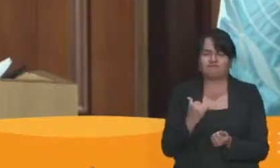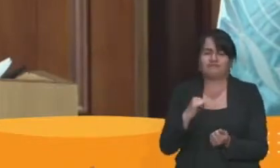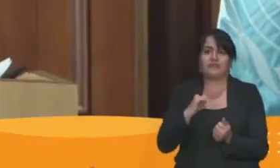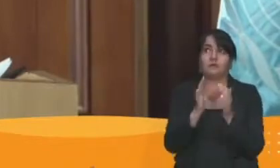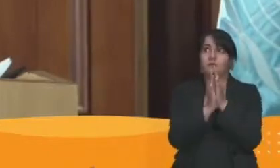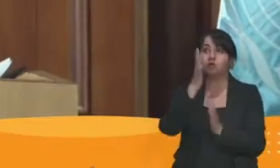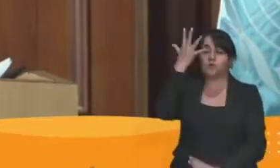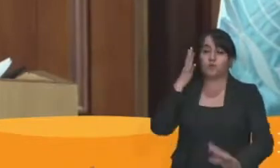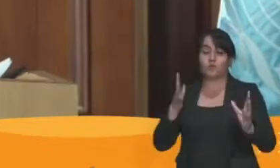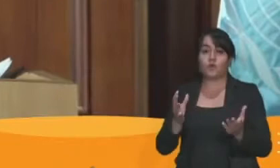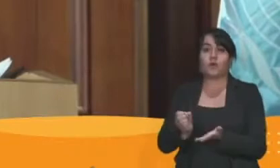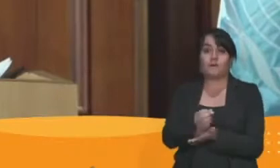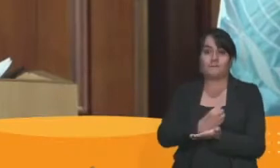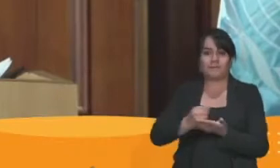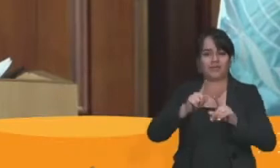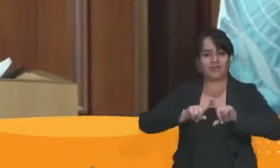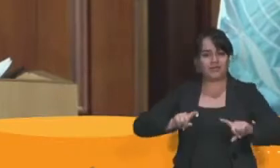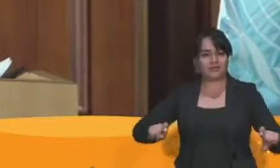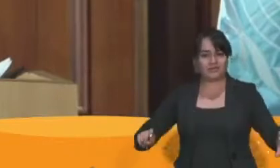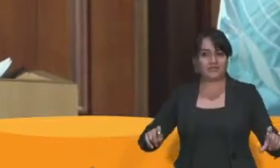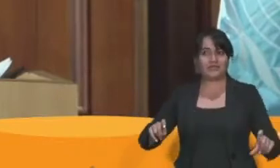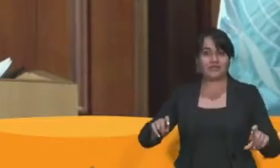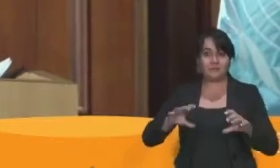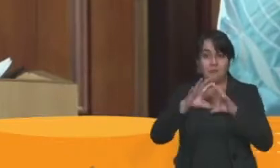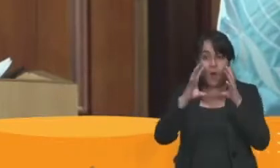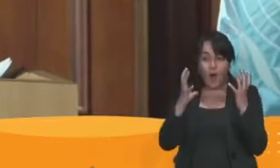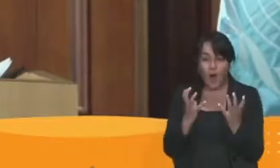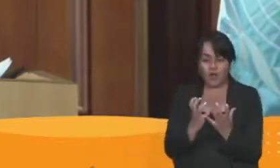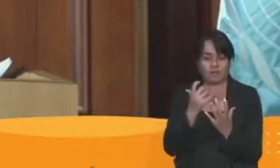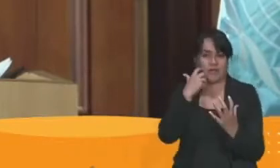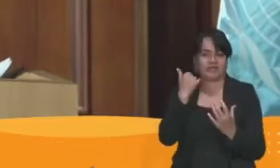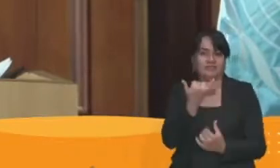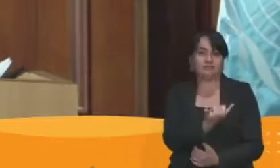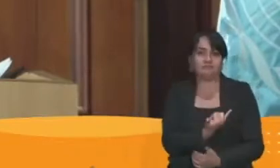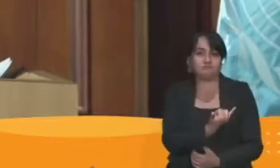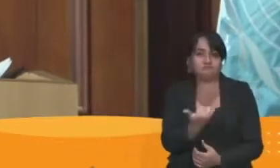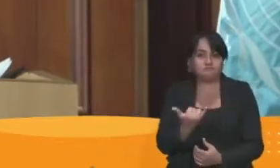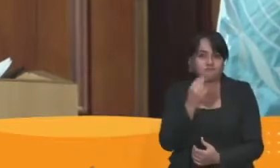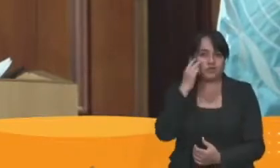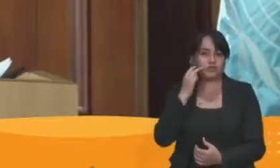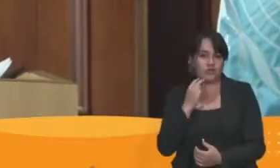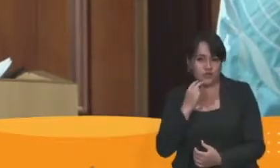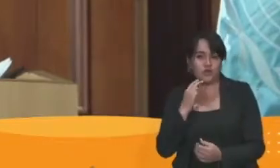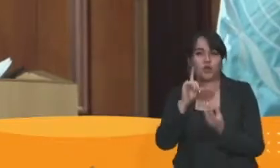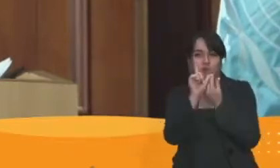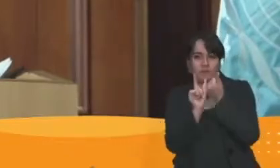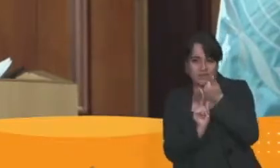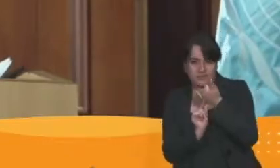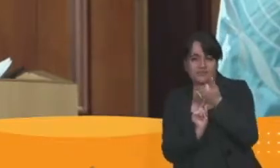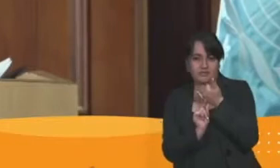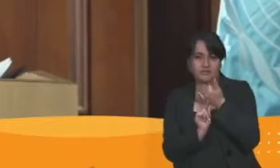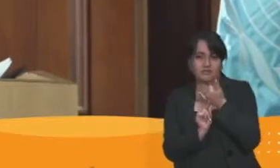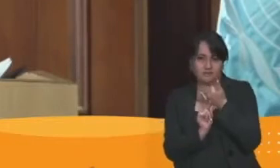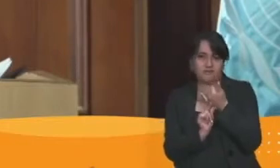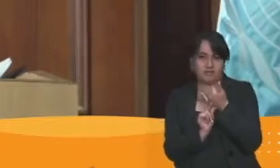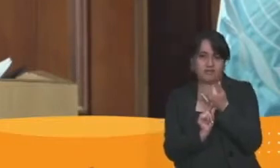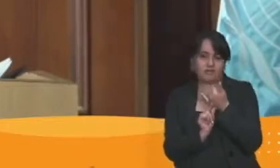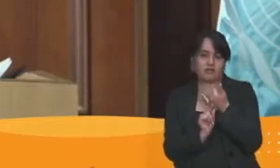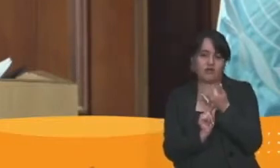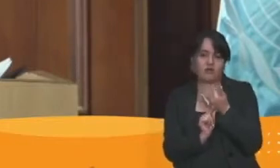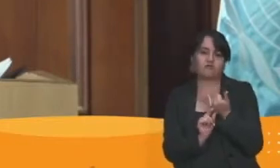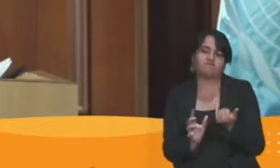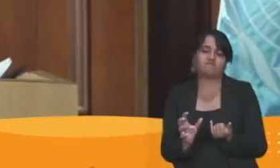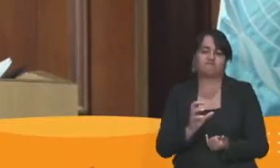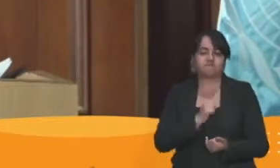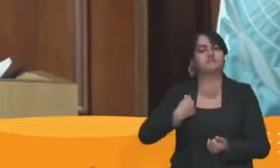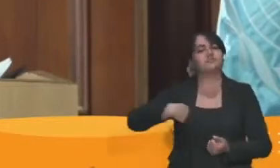most diverse biodiversity forests in the world. We would like to reject these criminal